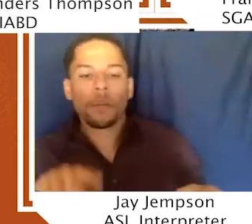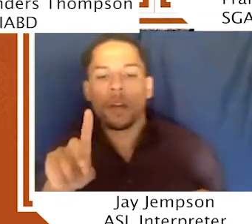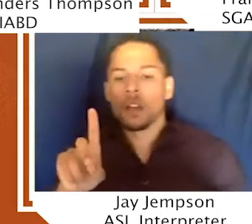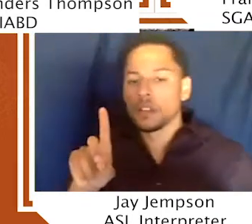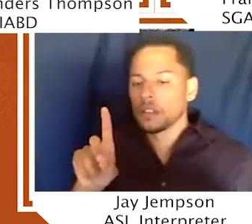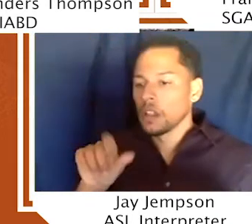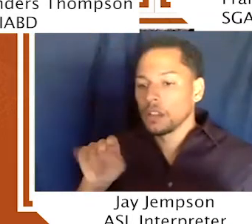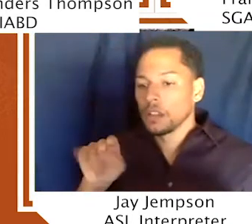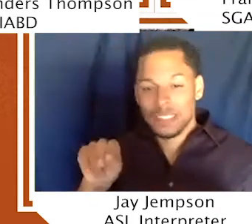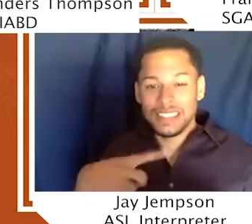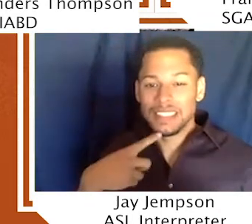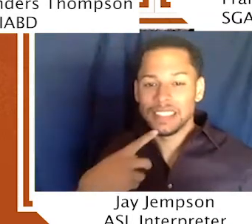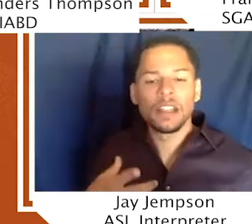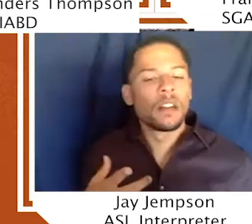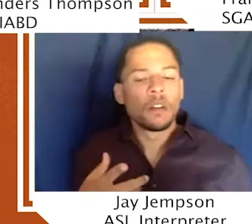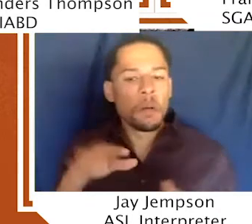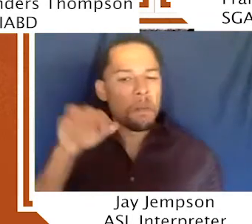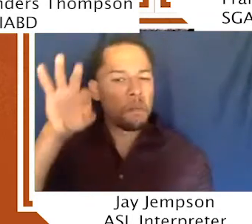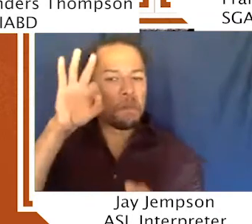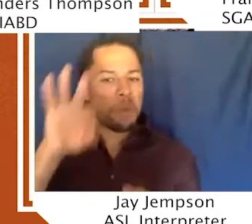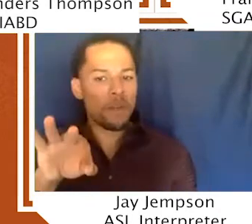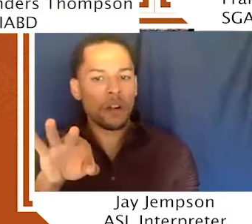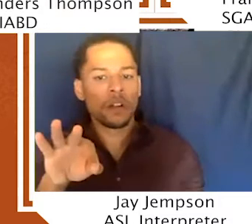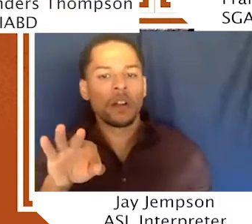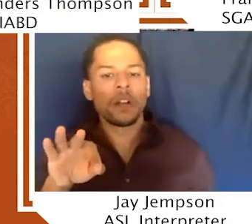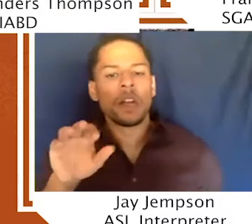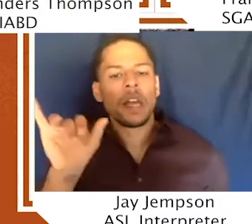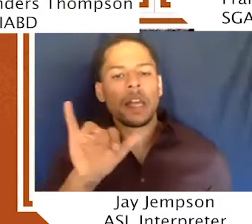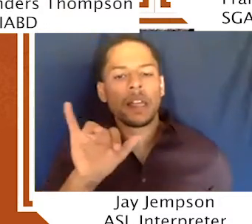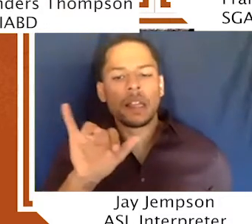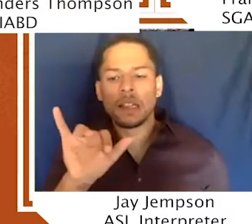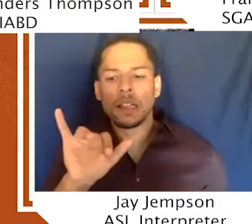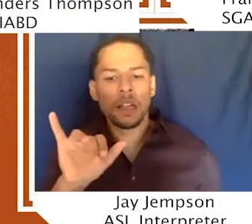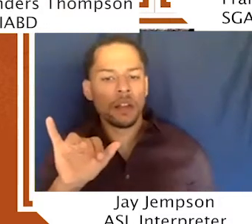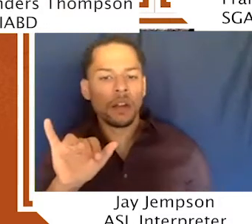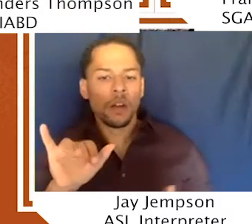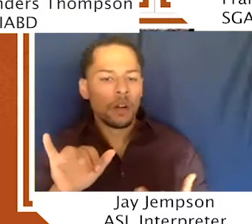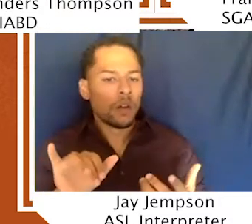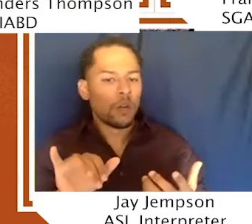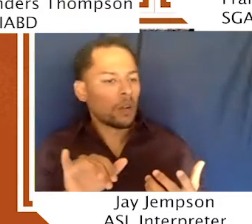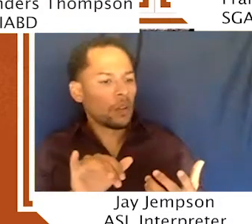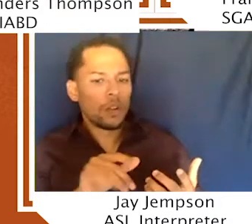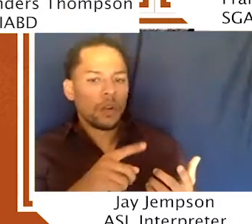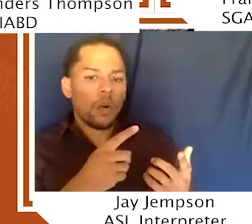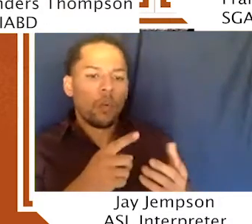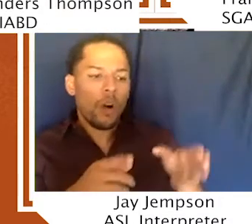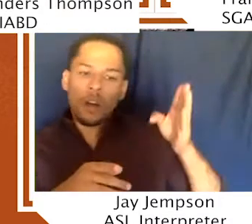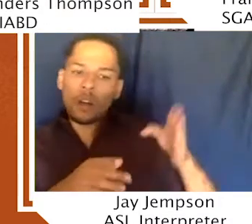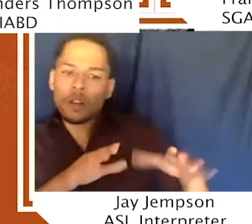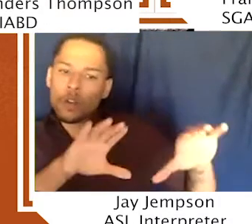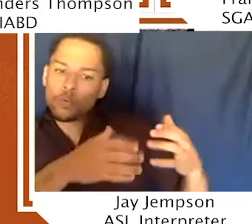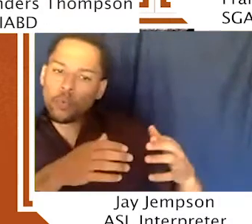she says the left hand doesn't know what the right hand is doing. I don't mean to talk about that institution, but let's go macro with that for a second.